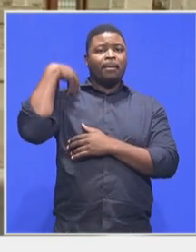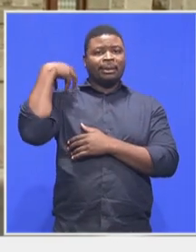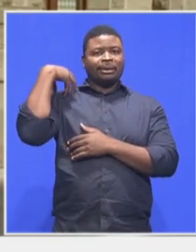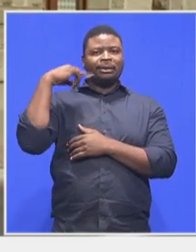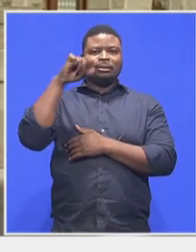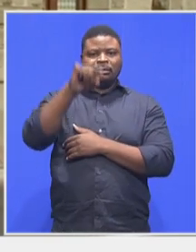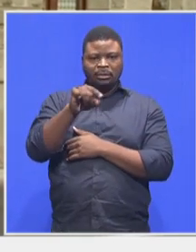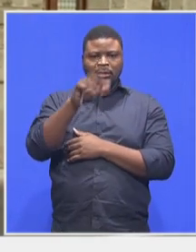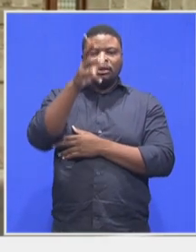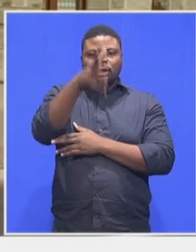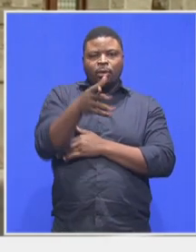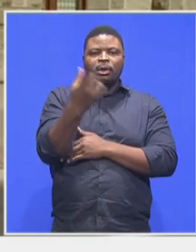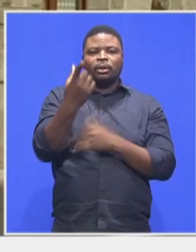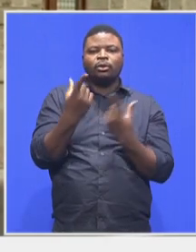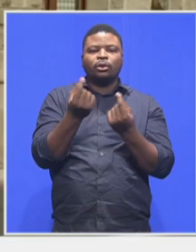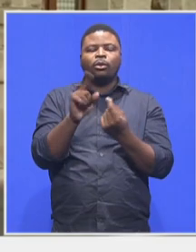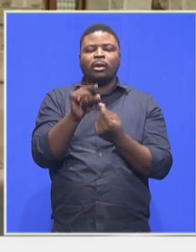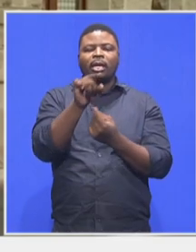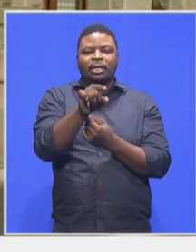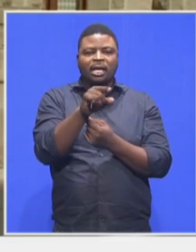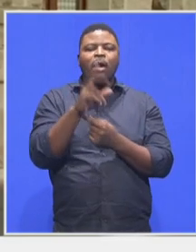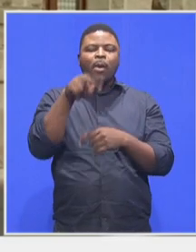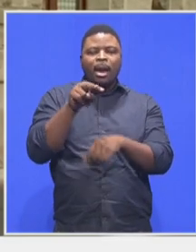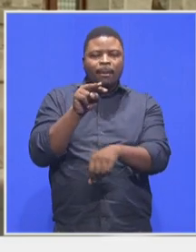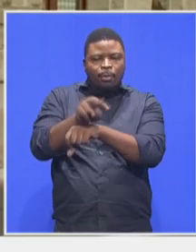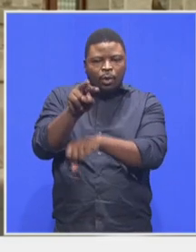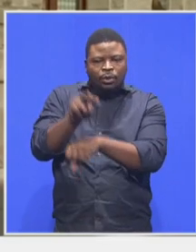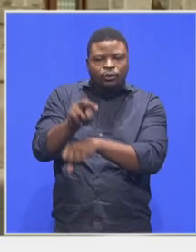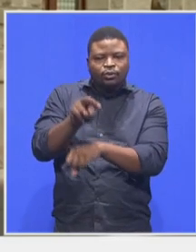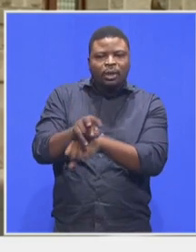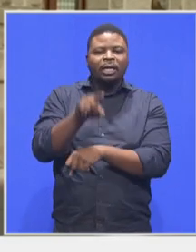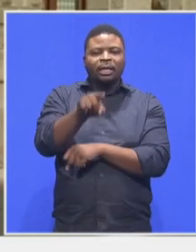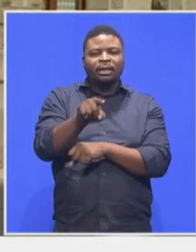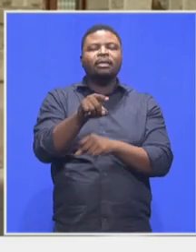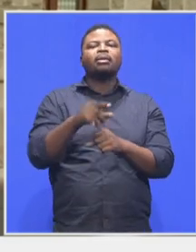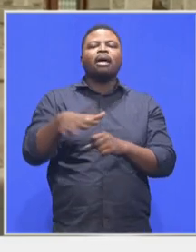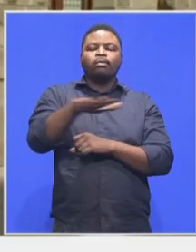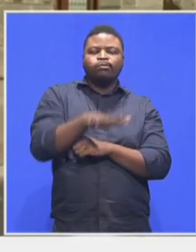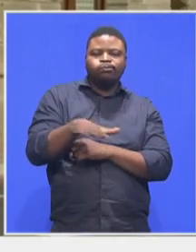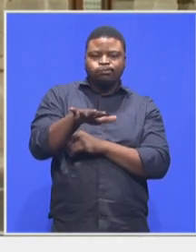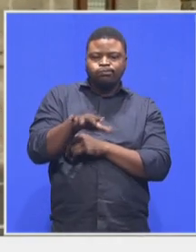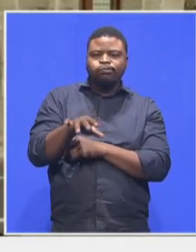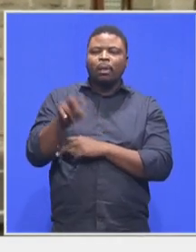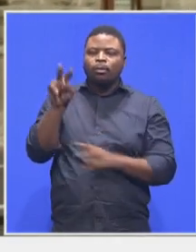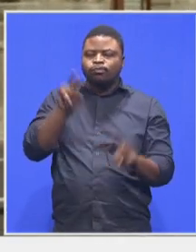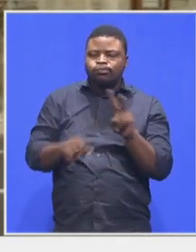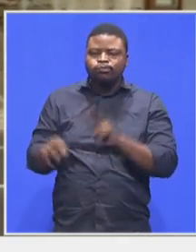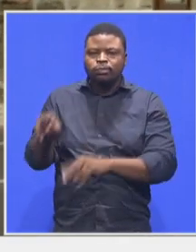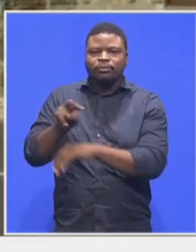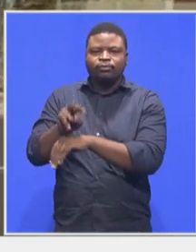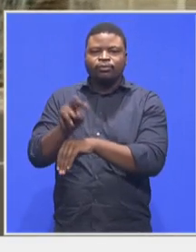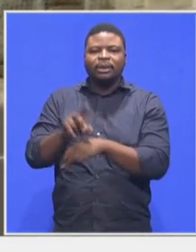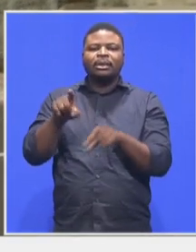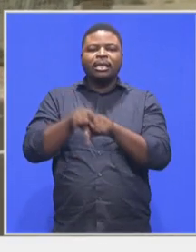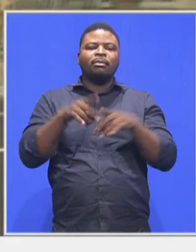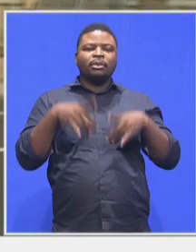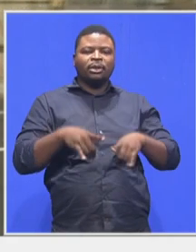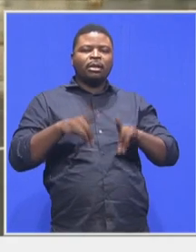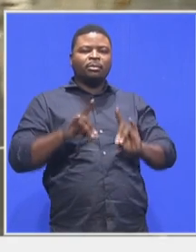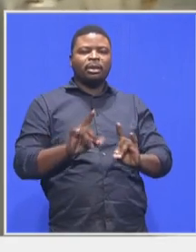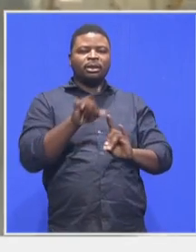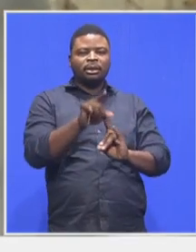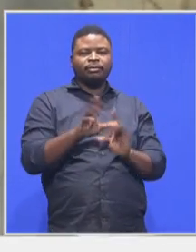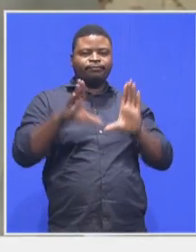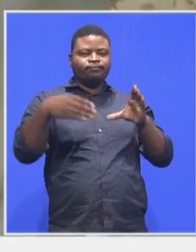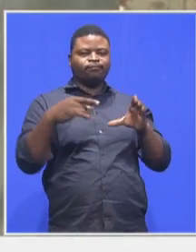man who's going to be in charge of actually monitoring or paying oversight over those money bills is the chairperson of the appropriations committee, Mr.